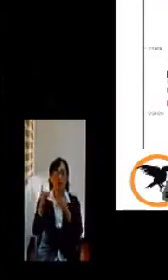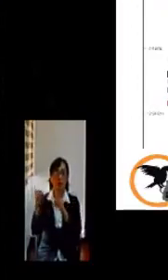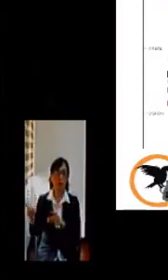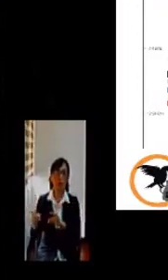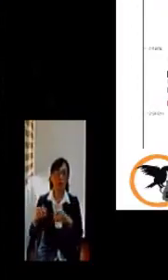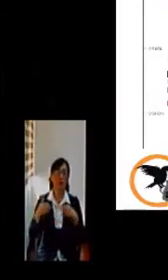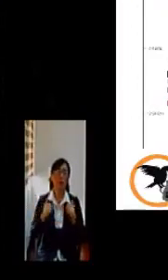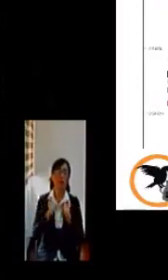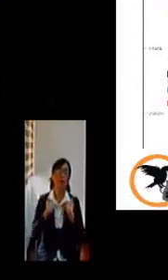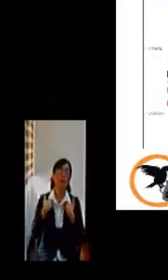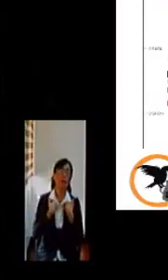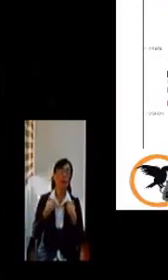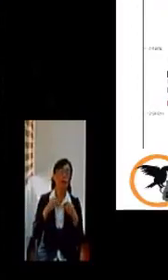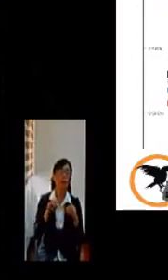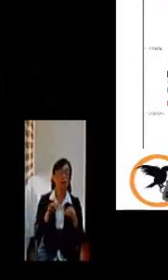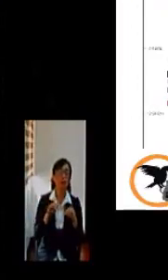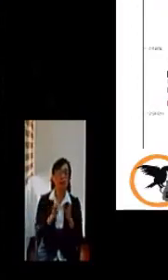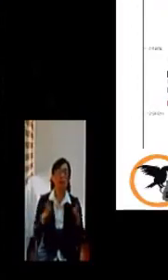movement